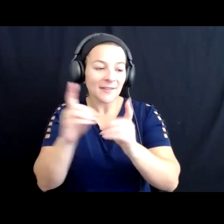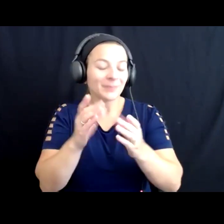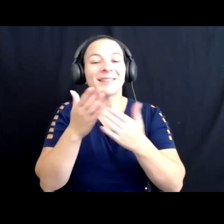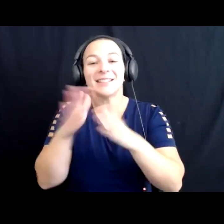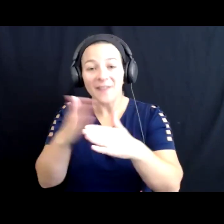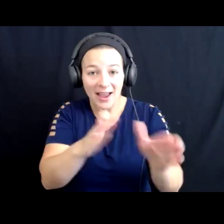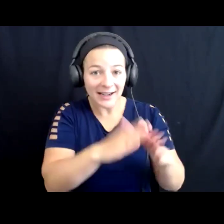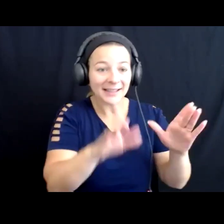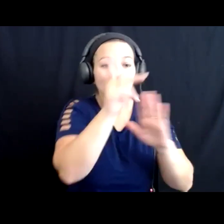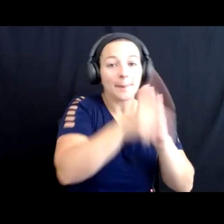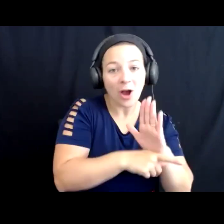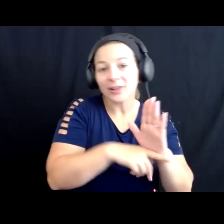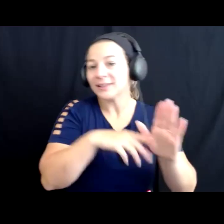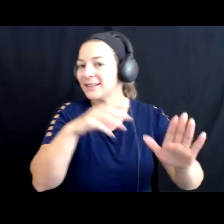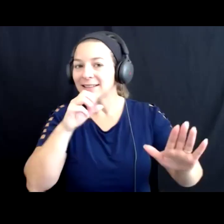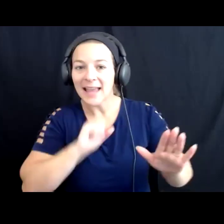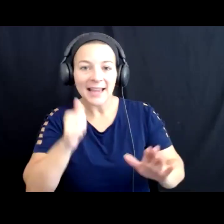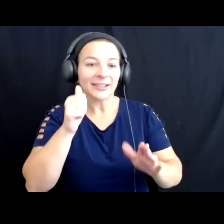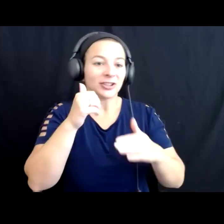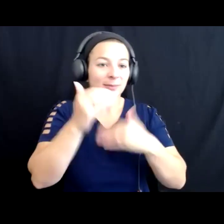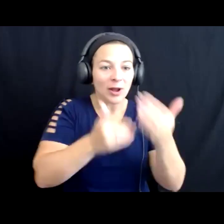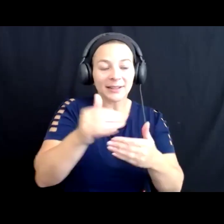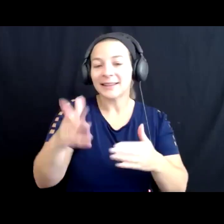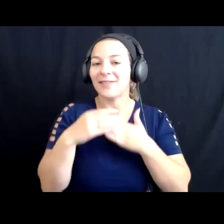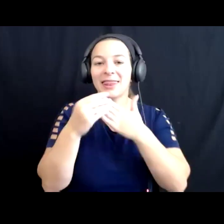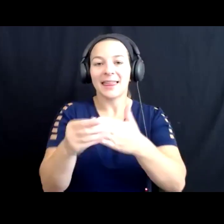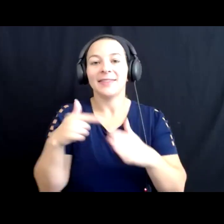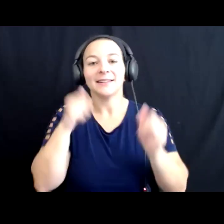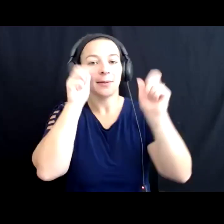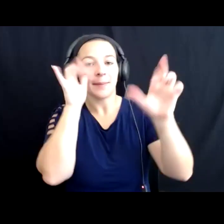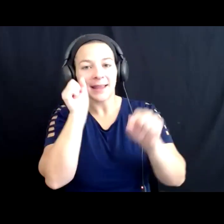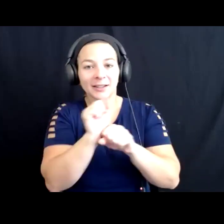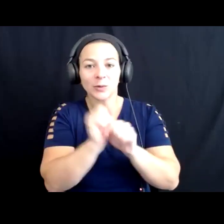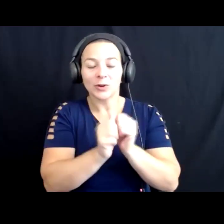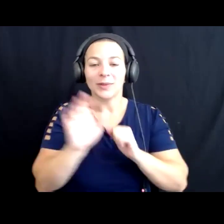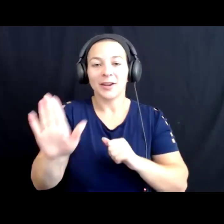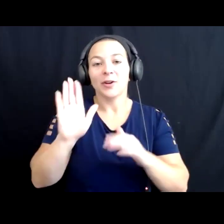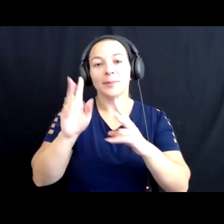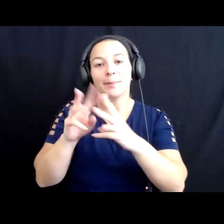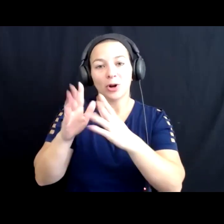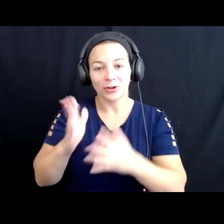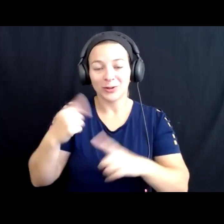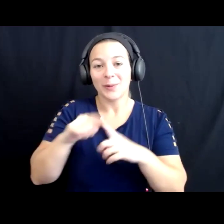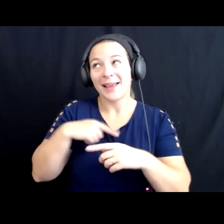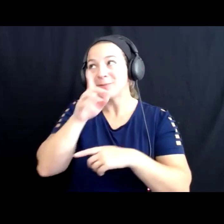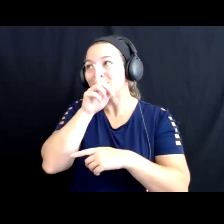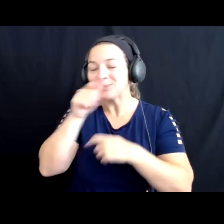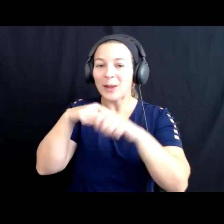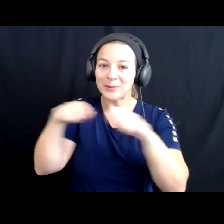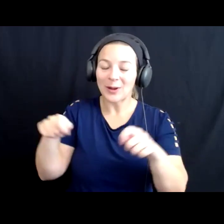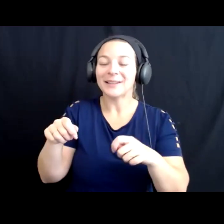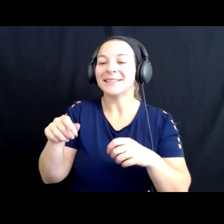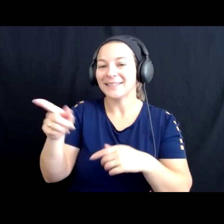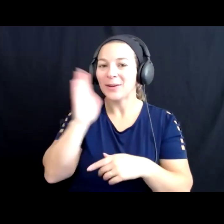led this work with the tremendous partners that you will hear from directly as soon as I stop talking. So Sarah and team, thank